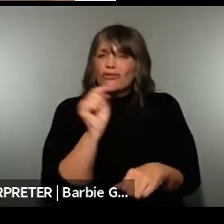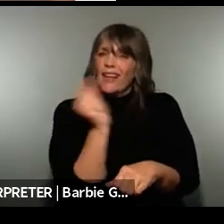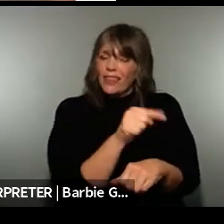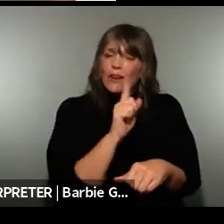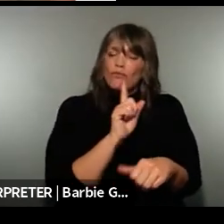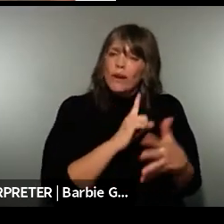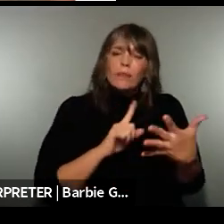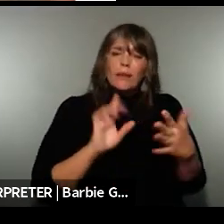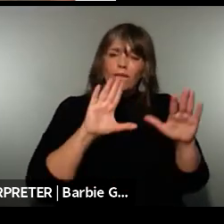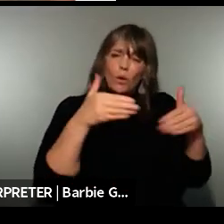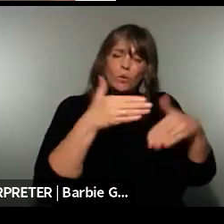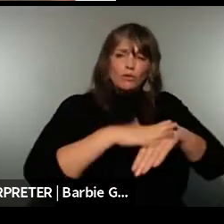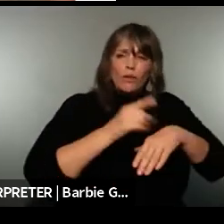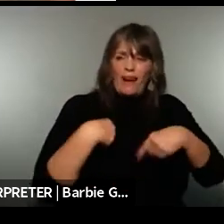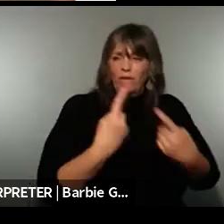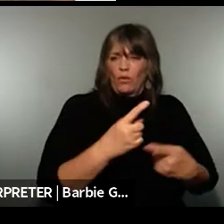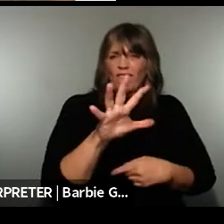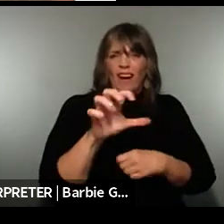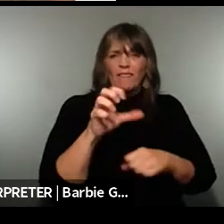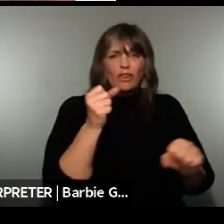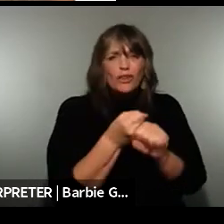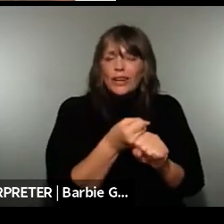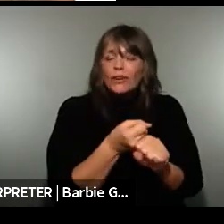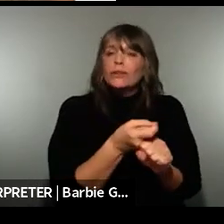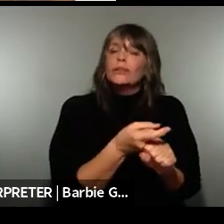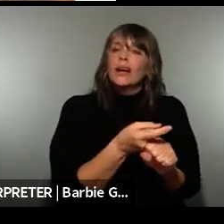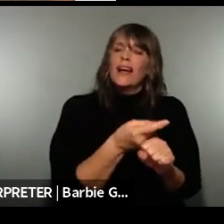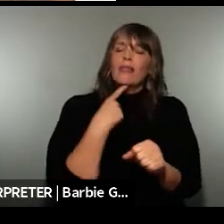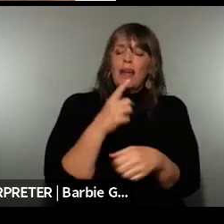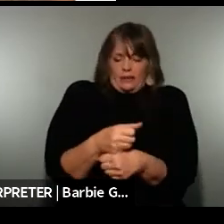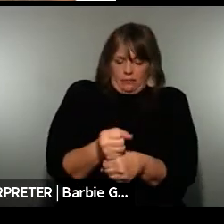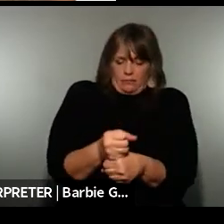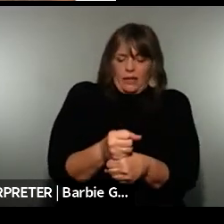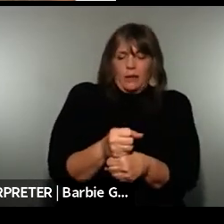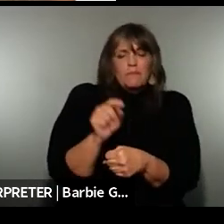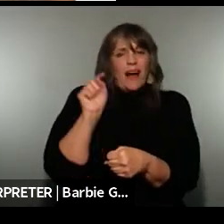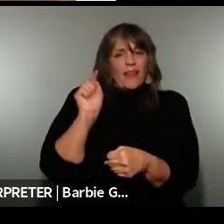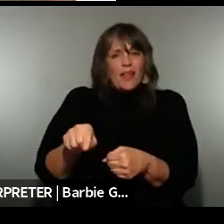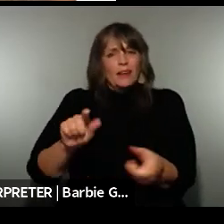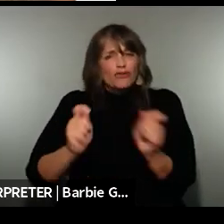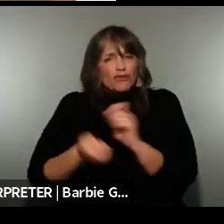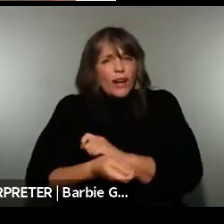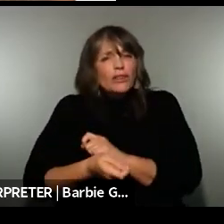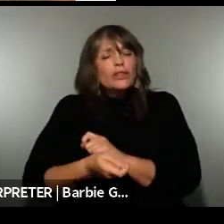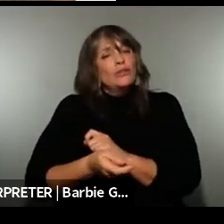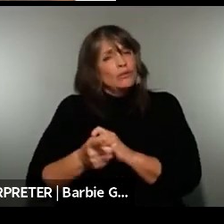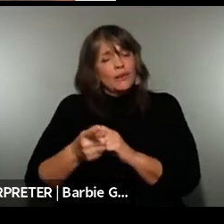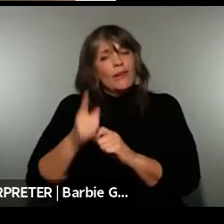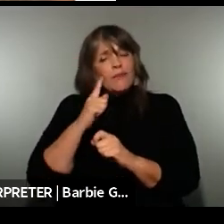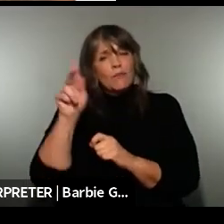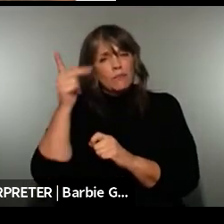So that's sort of the nutshell version of it, but there's a lot more to dig into in that movement generation, just transition zine.